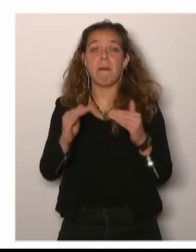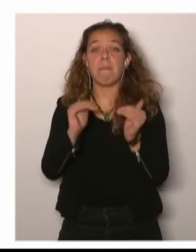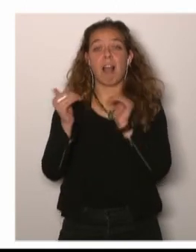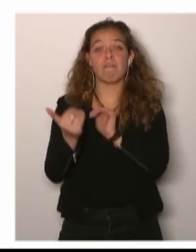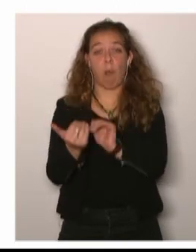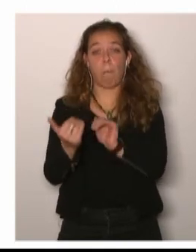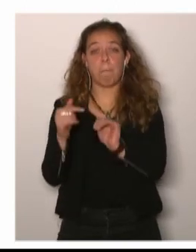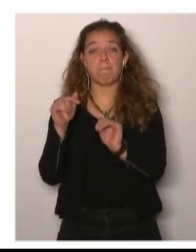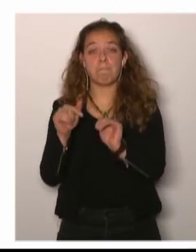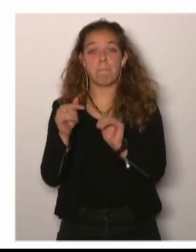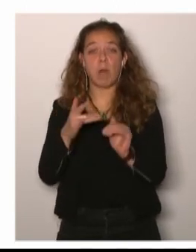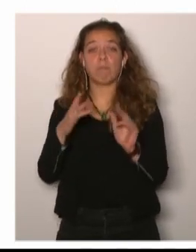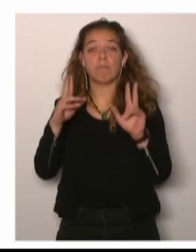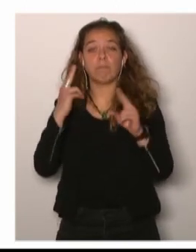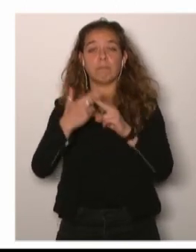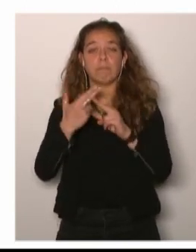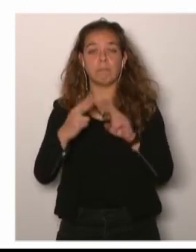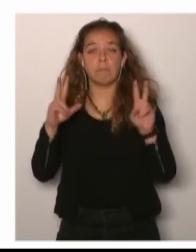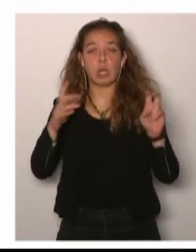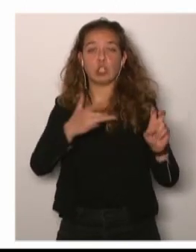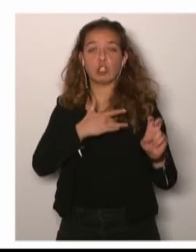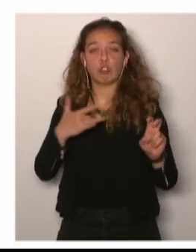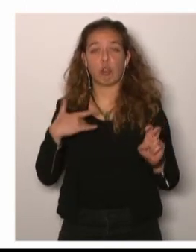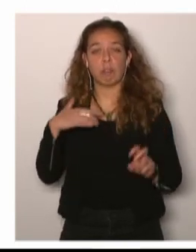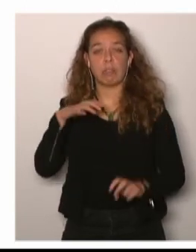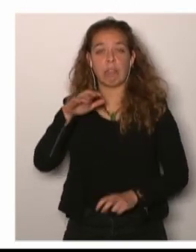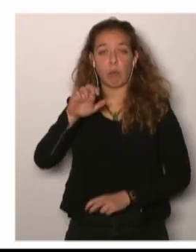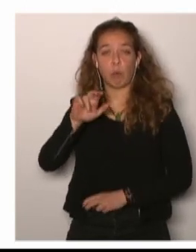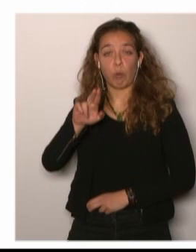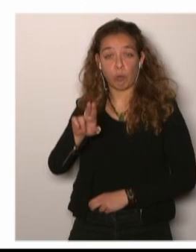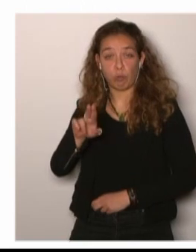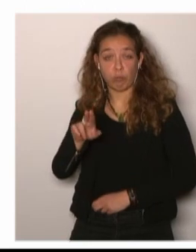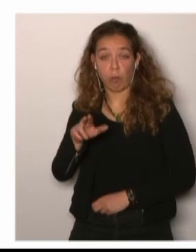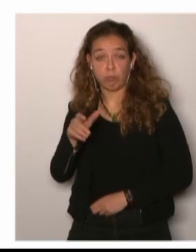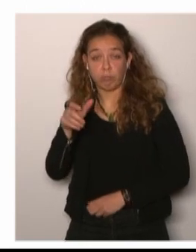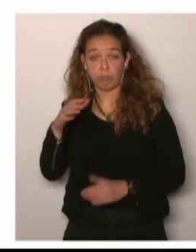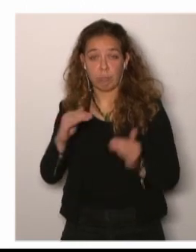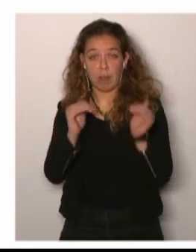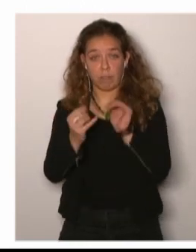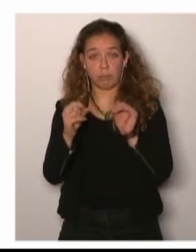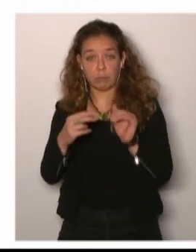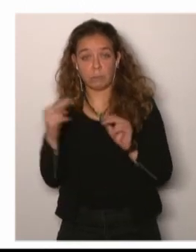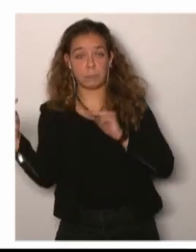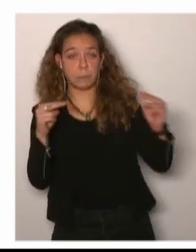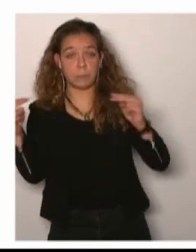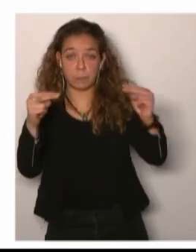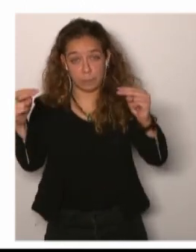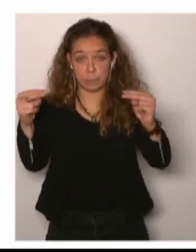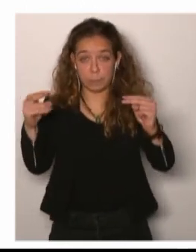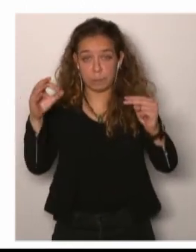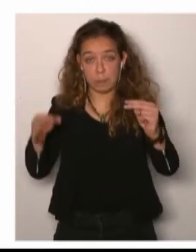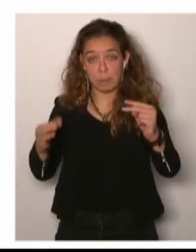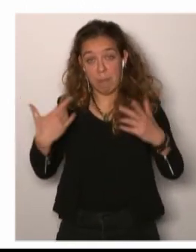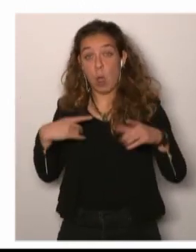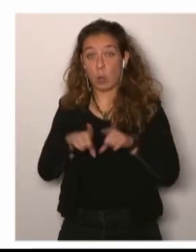its entirety on a regular basis, but also on an ad hoc basis via its thematic subgroups to